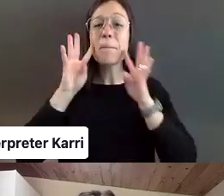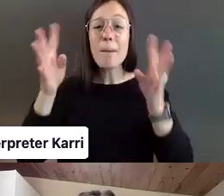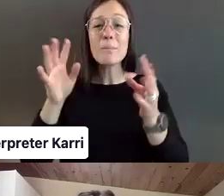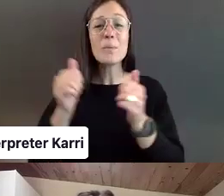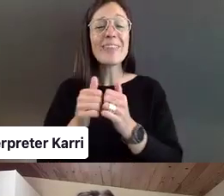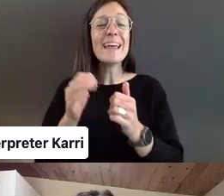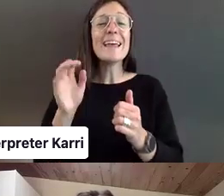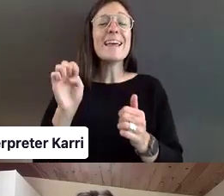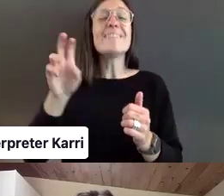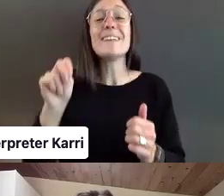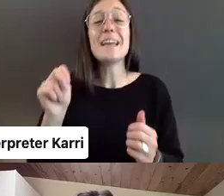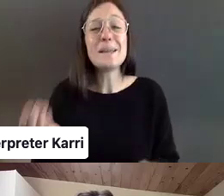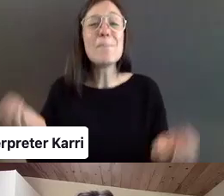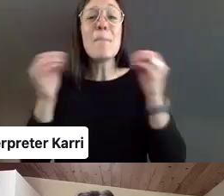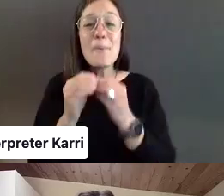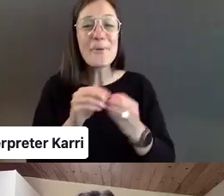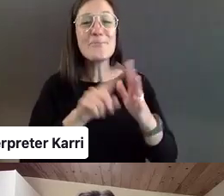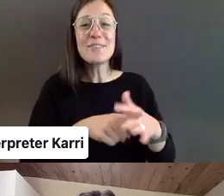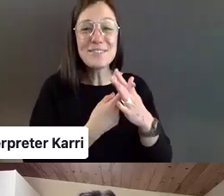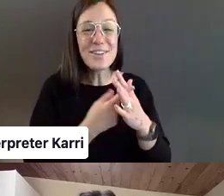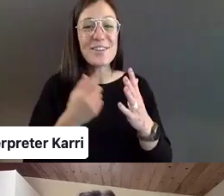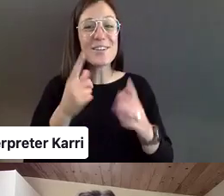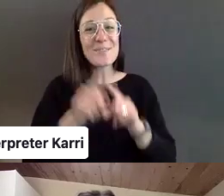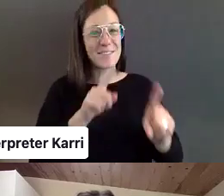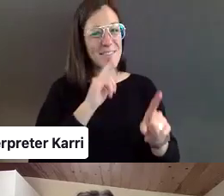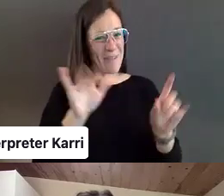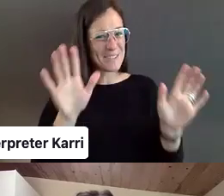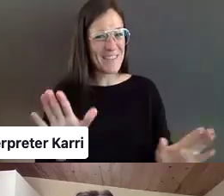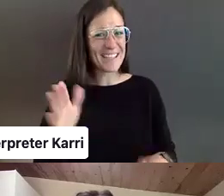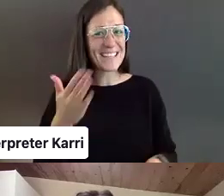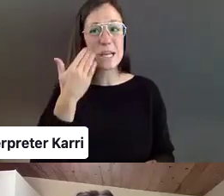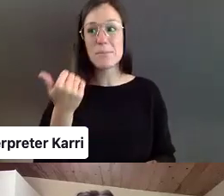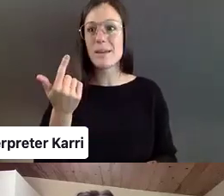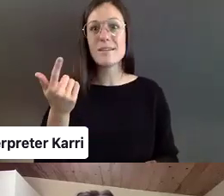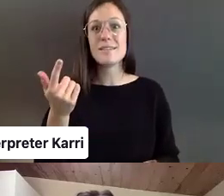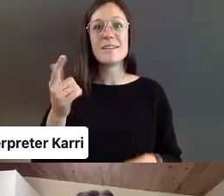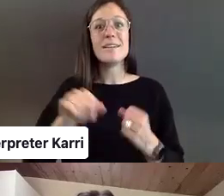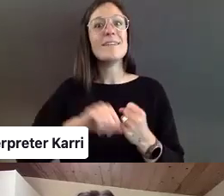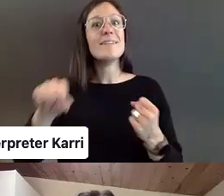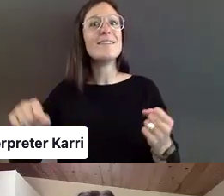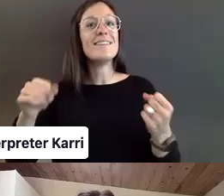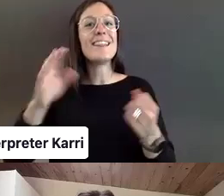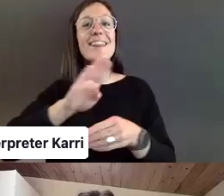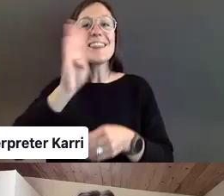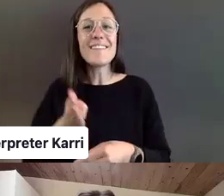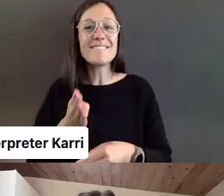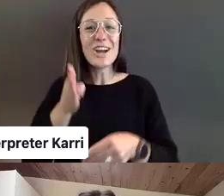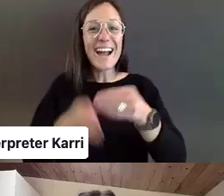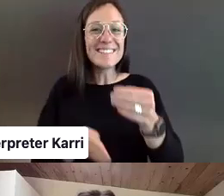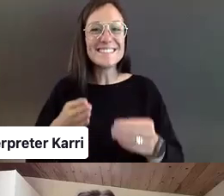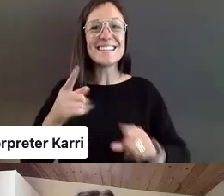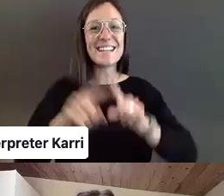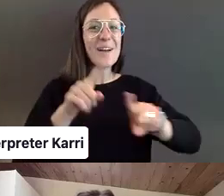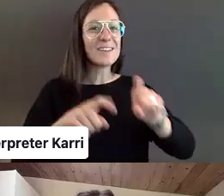more original questions, and it was kind of fantastic that there's just this never-ending supply of questions that they come up with,